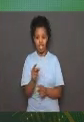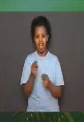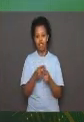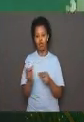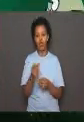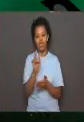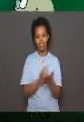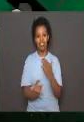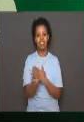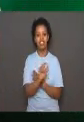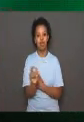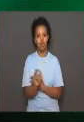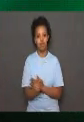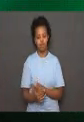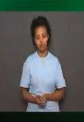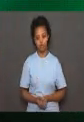ideas.